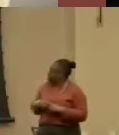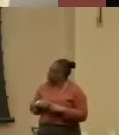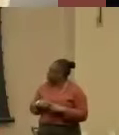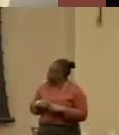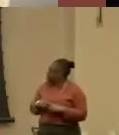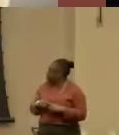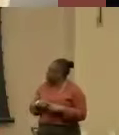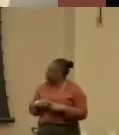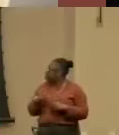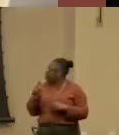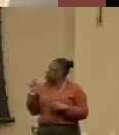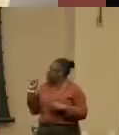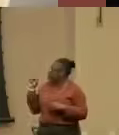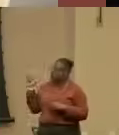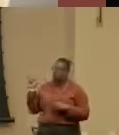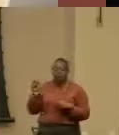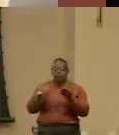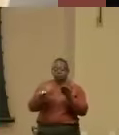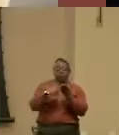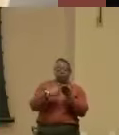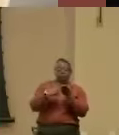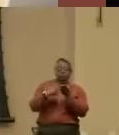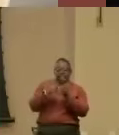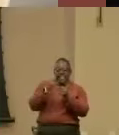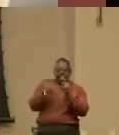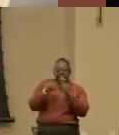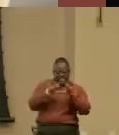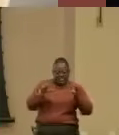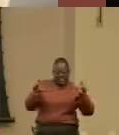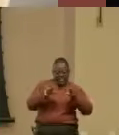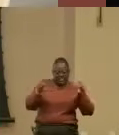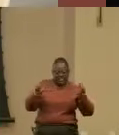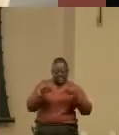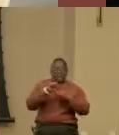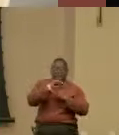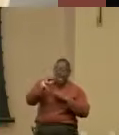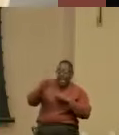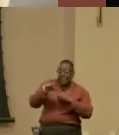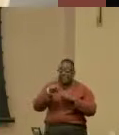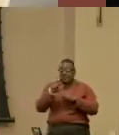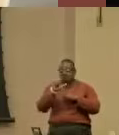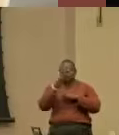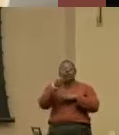We kind of already talked about this a little bit, but I also want to point out that last point there is asking about your lupus blood test that could make you at risk for